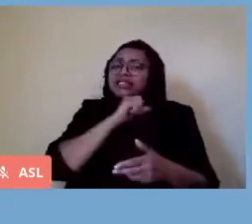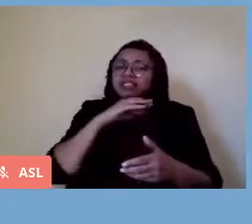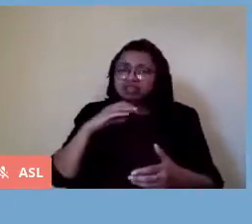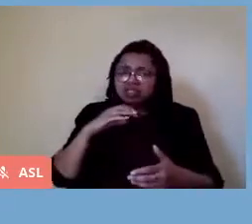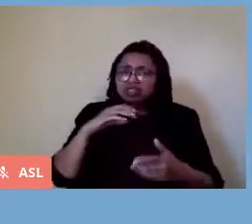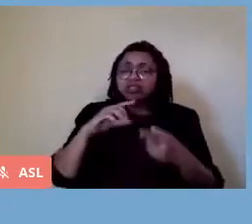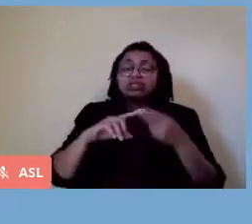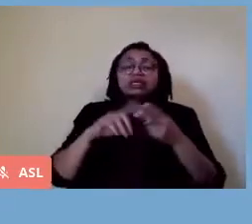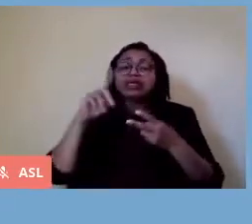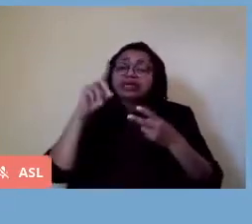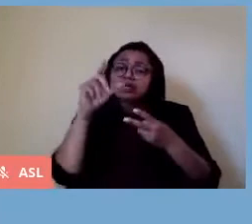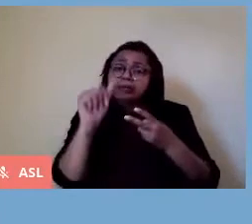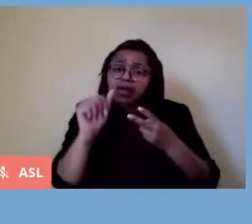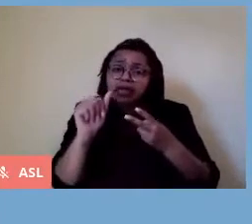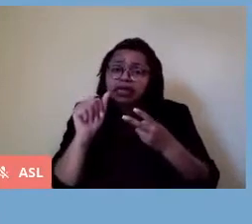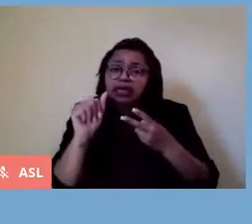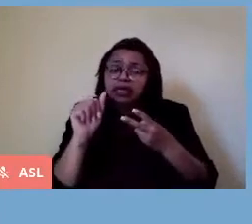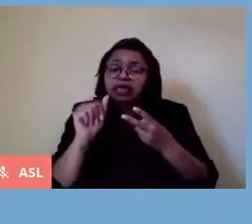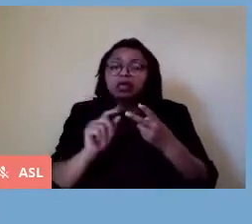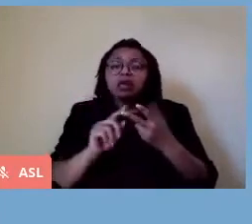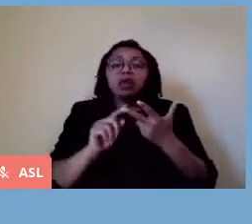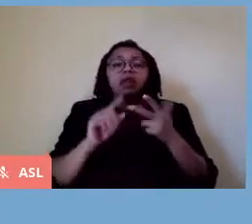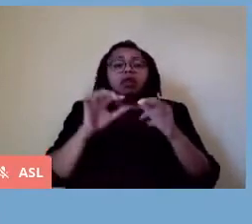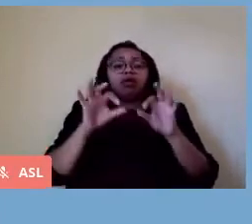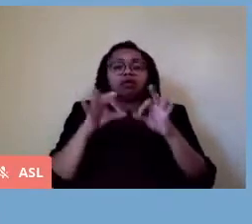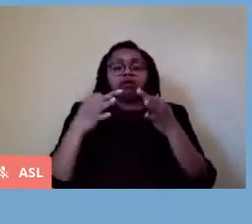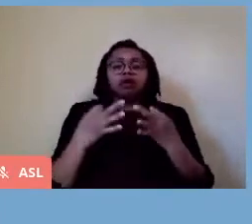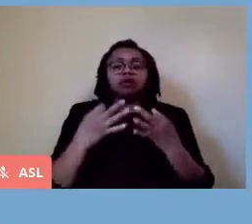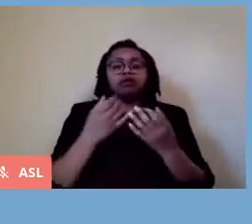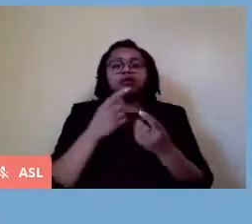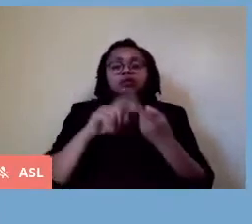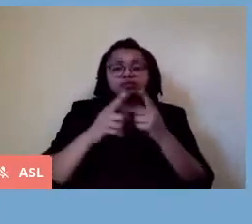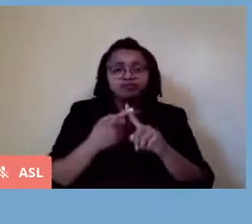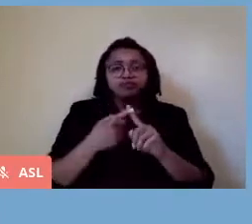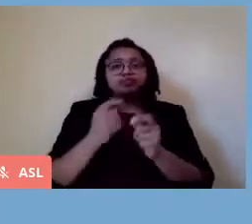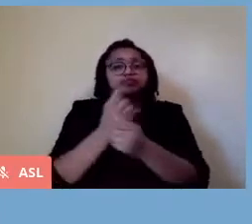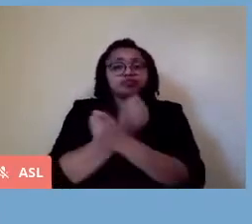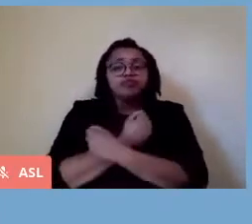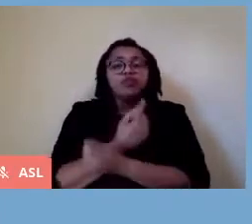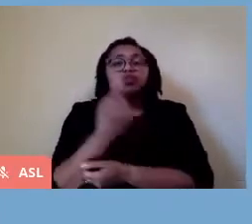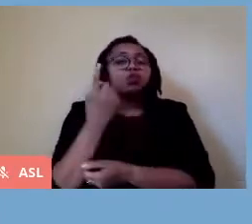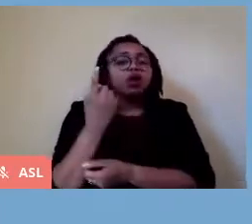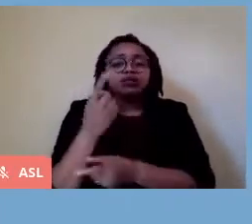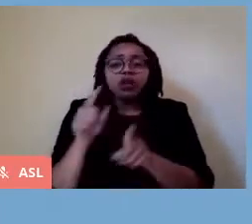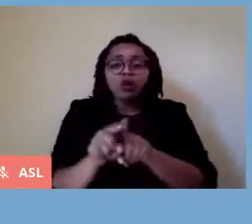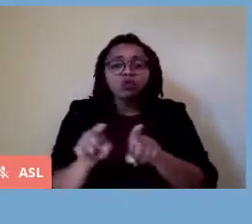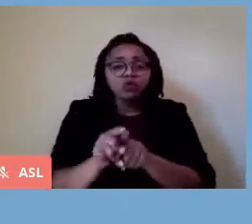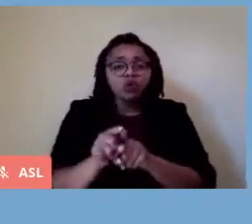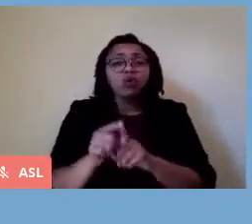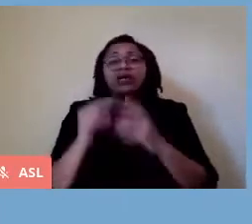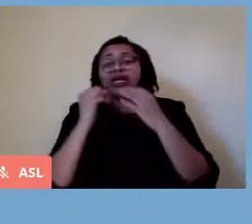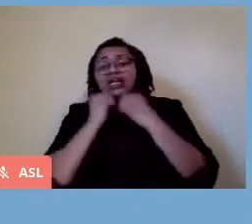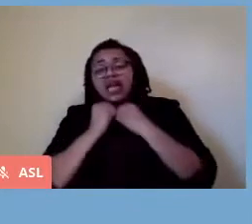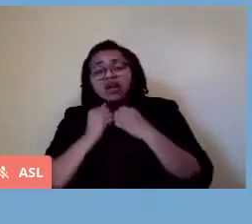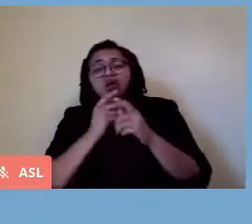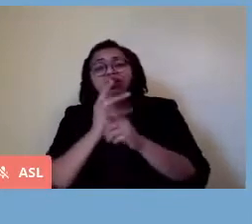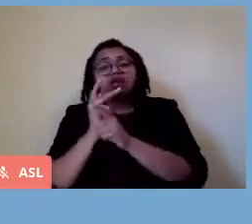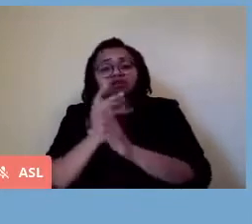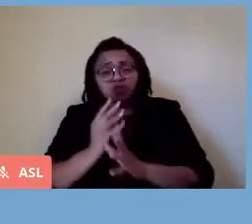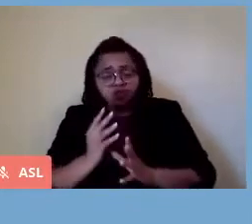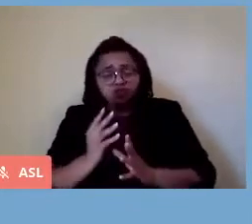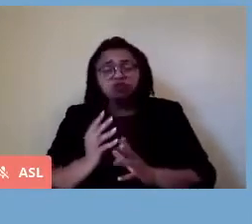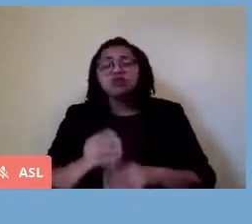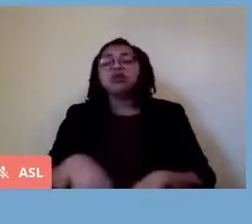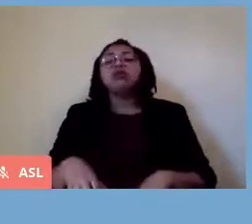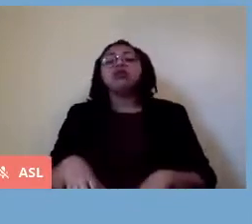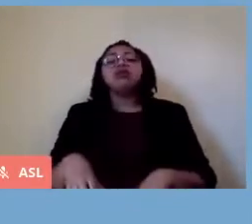disabilities, family, friends, loved ones in the broadest sense, and caregivers and leaders in the field. And we are very lucky to